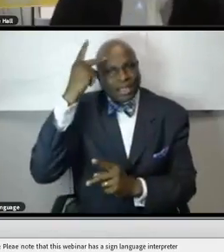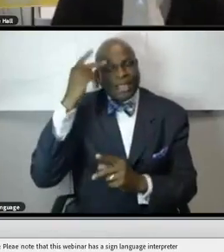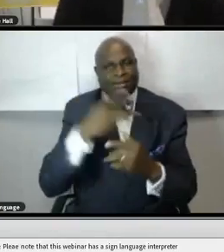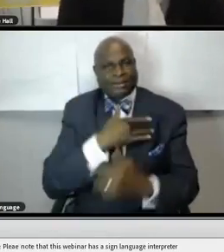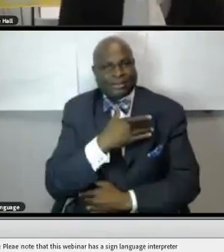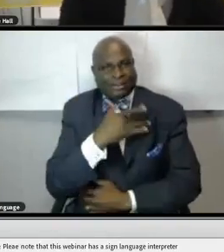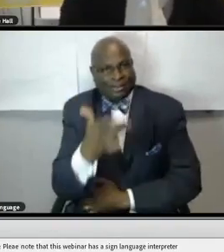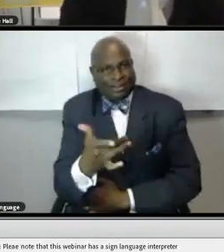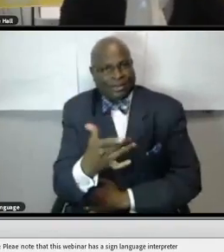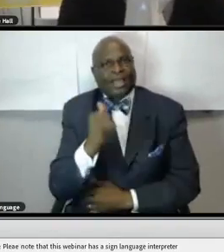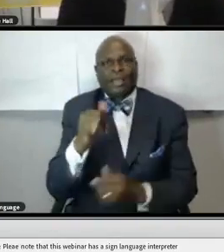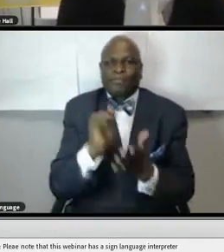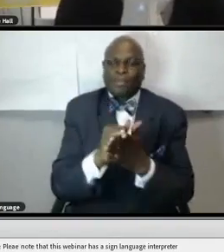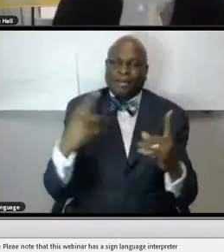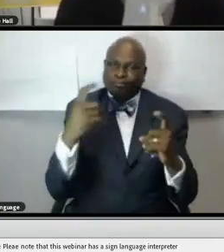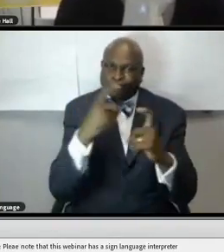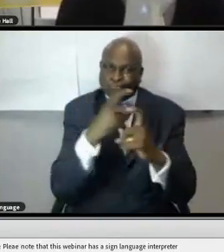be contentious.